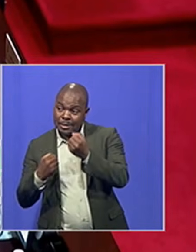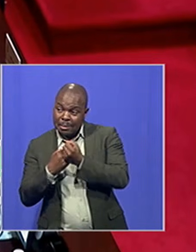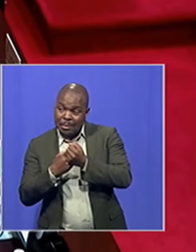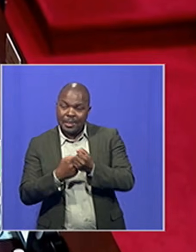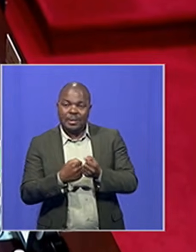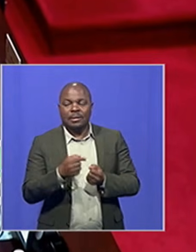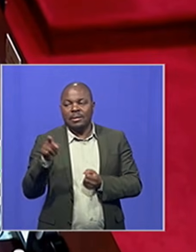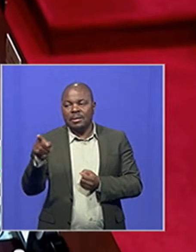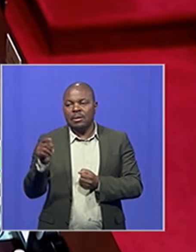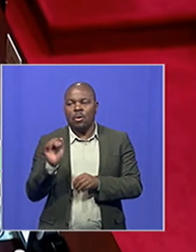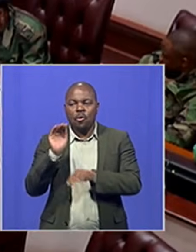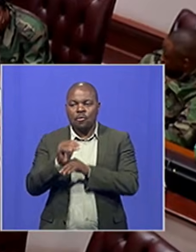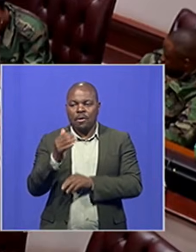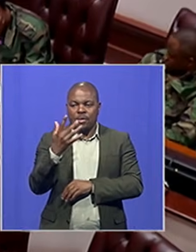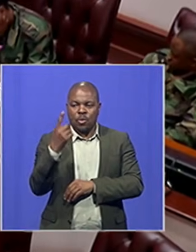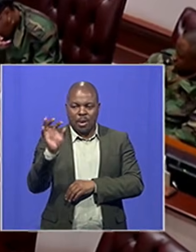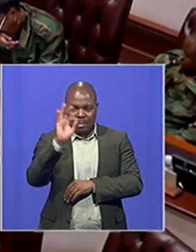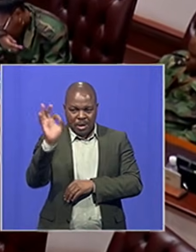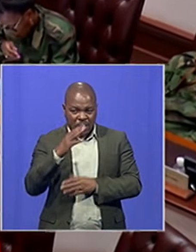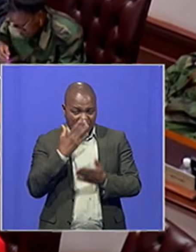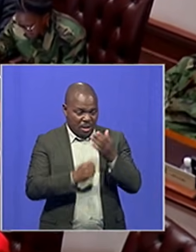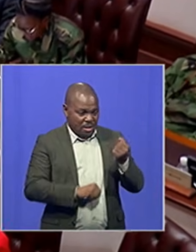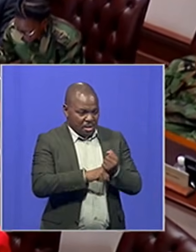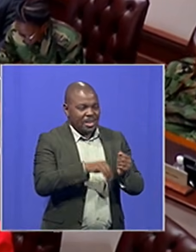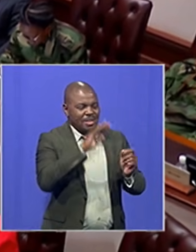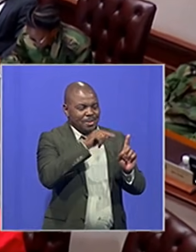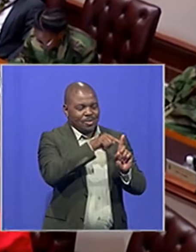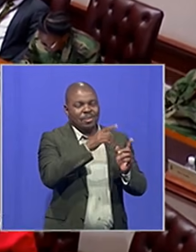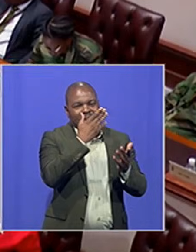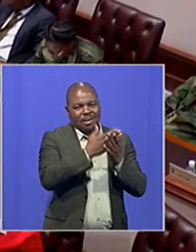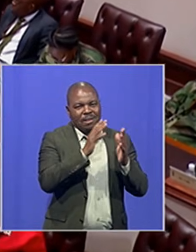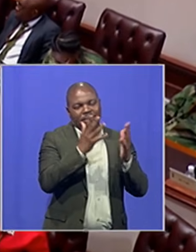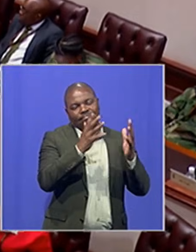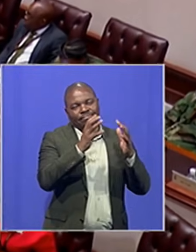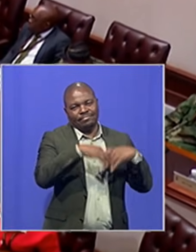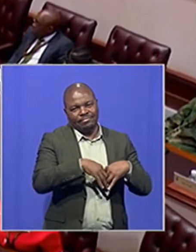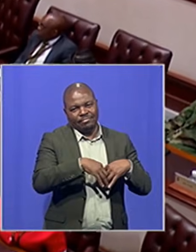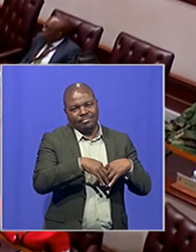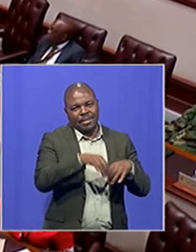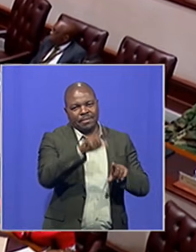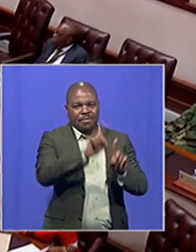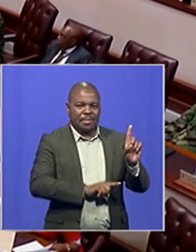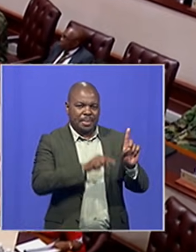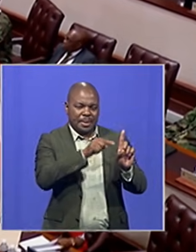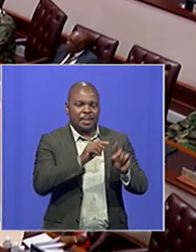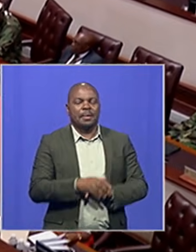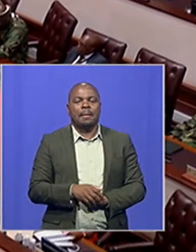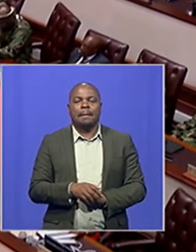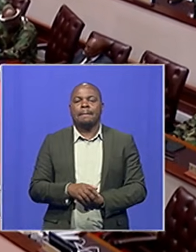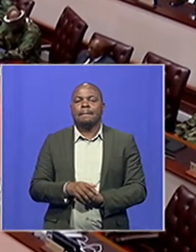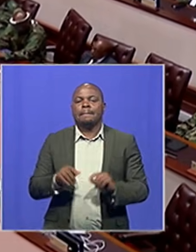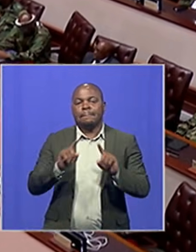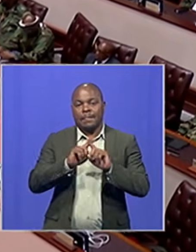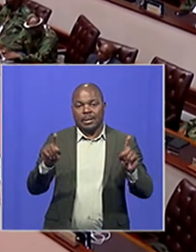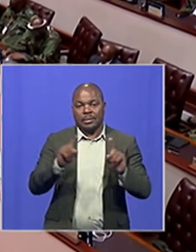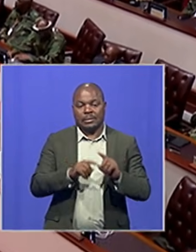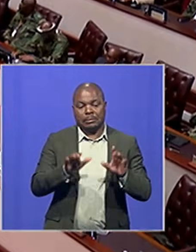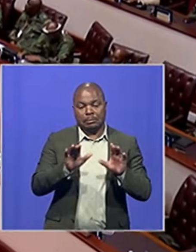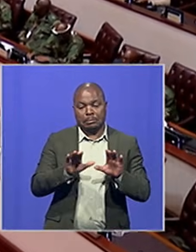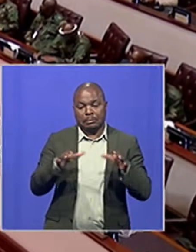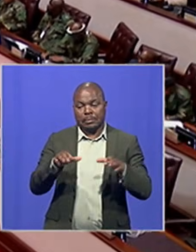diperesente di le 51 ya ditokololo di le 80 tsa kokoano peomolao. Lekoko le fetisitse